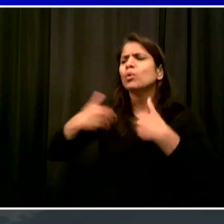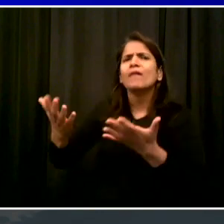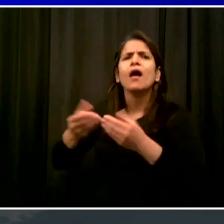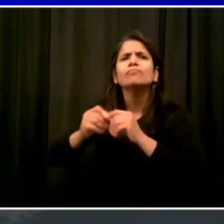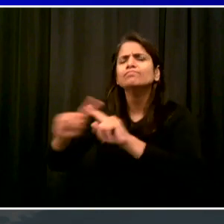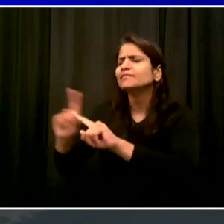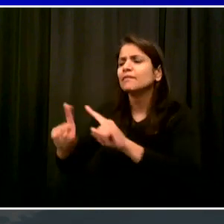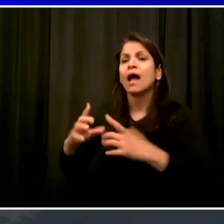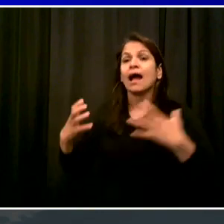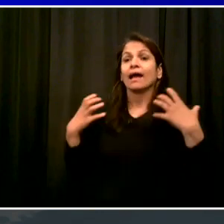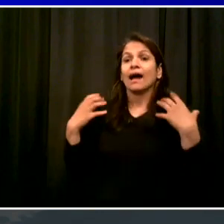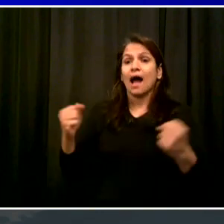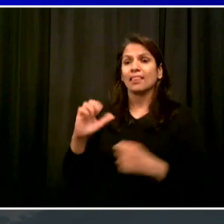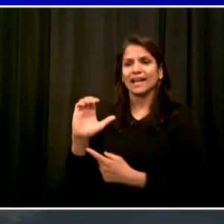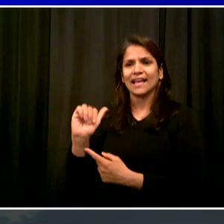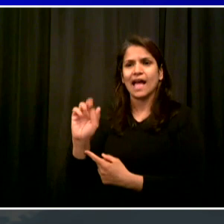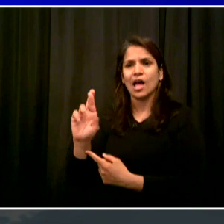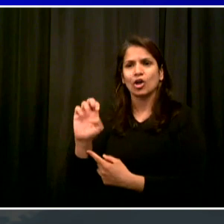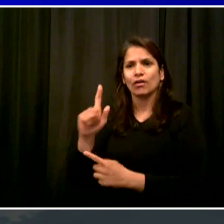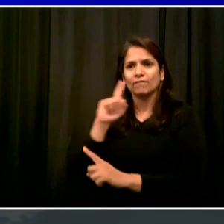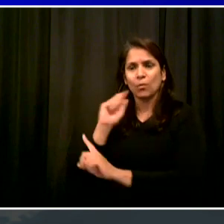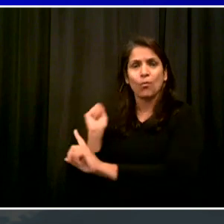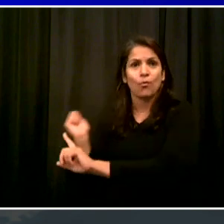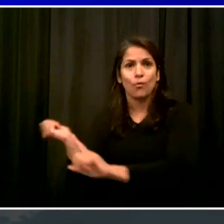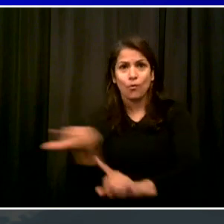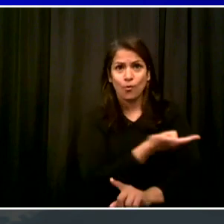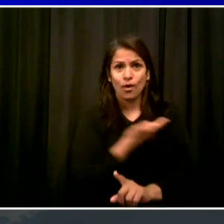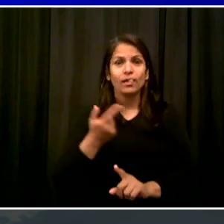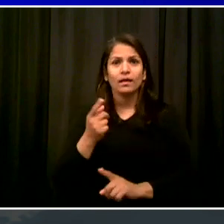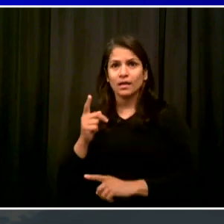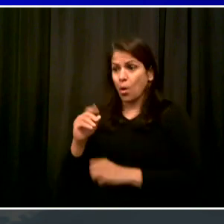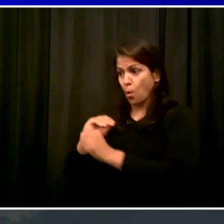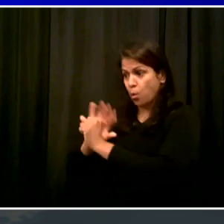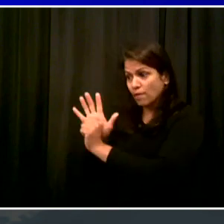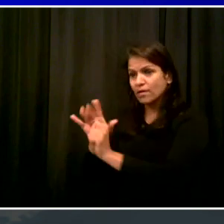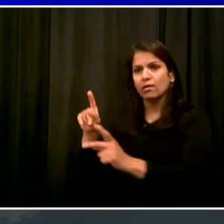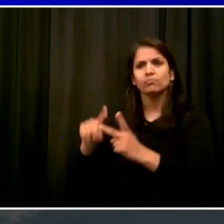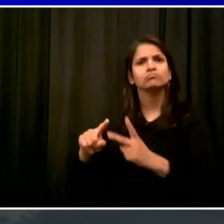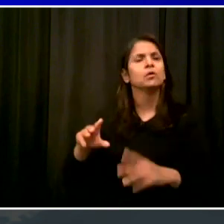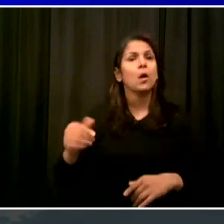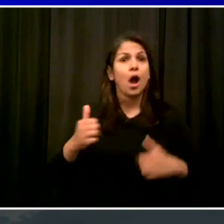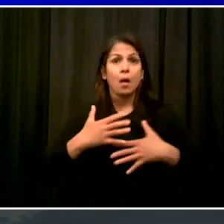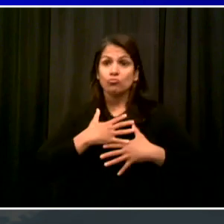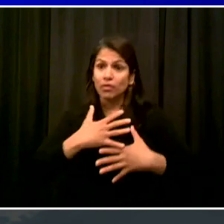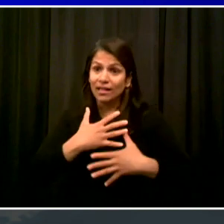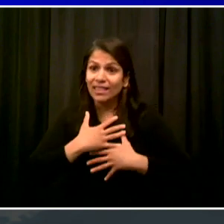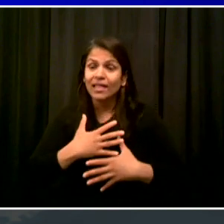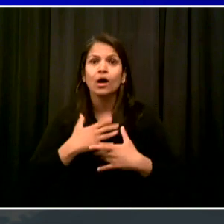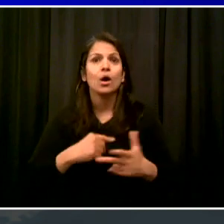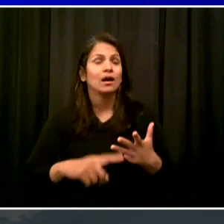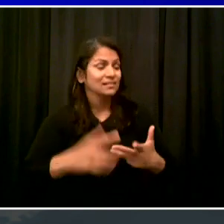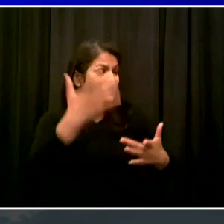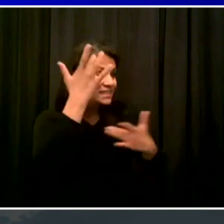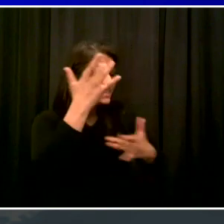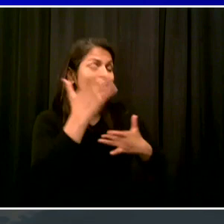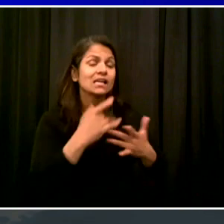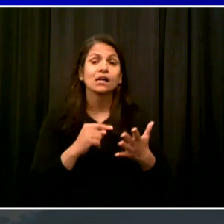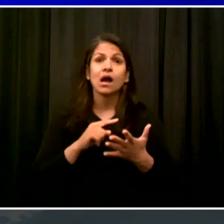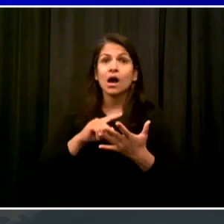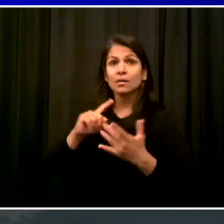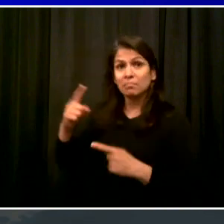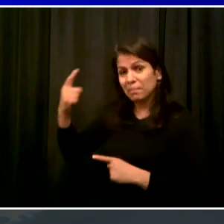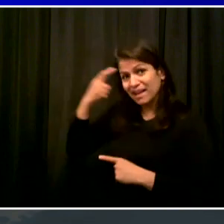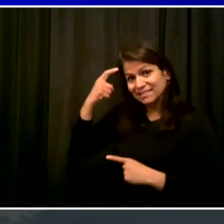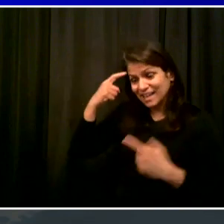on making sure that respiratory diseases are addressed. They'll make sure that people not only get physical health care, but mental health care